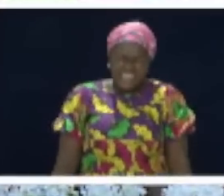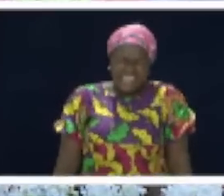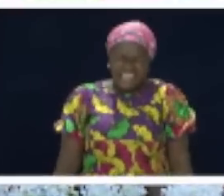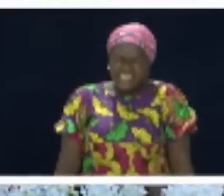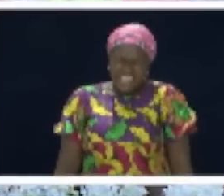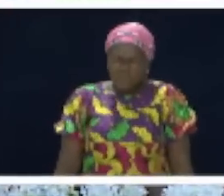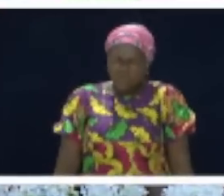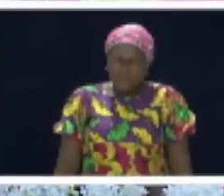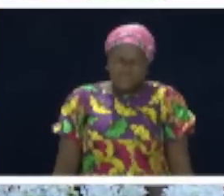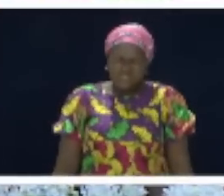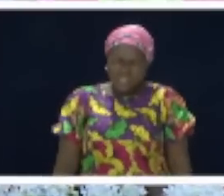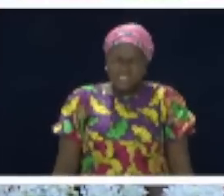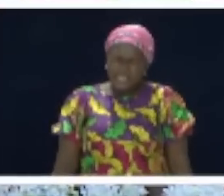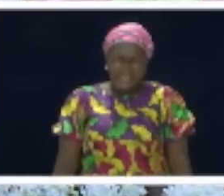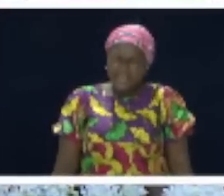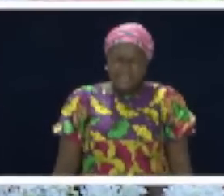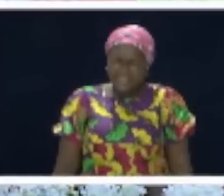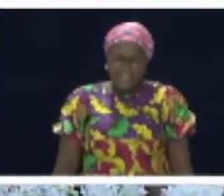let my miracles